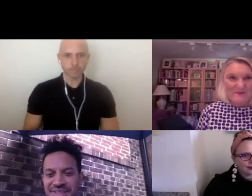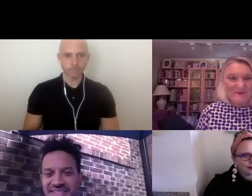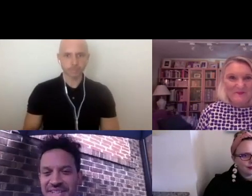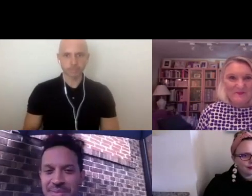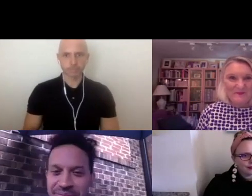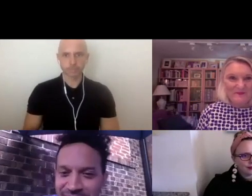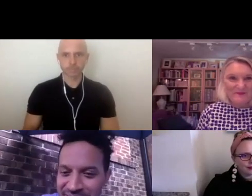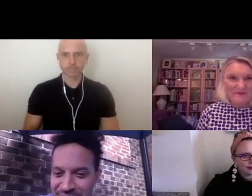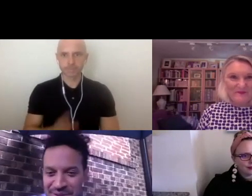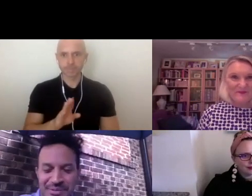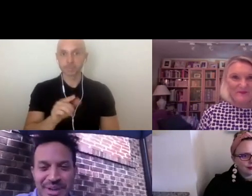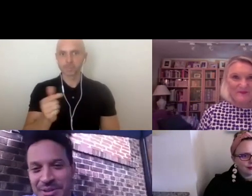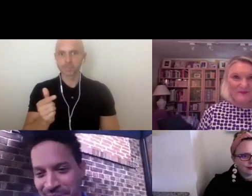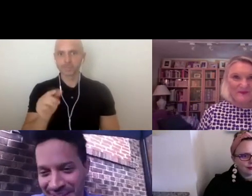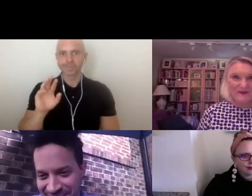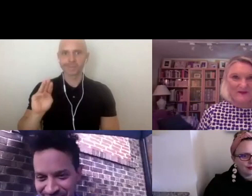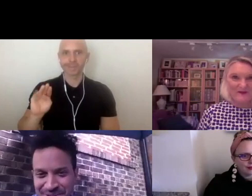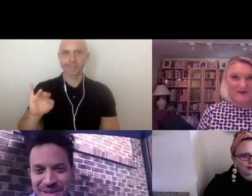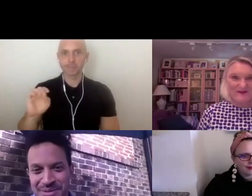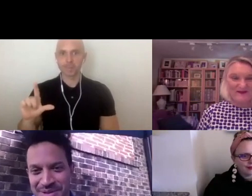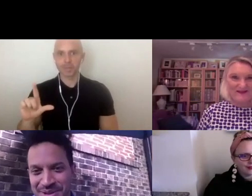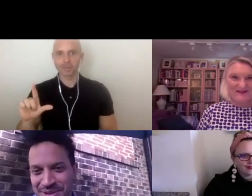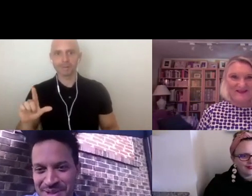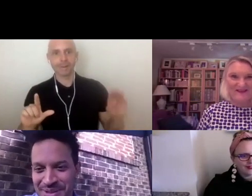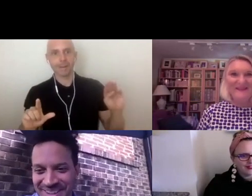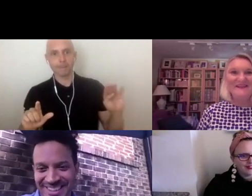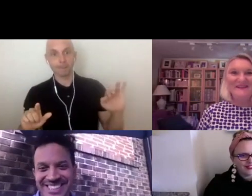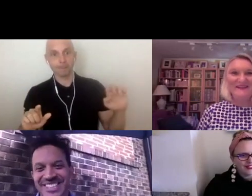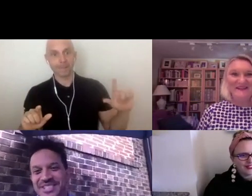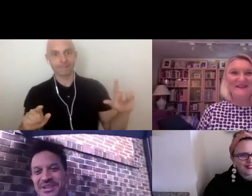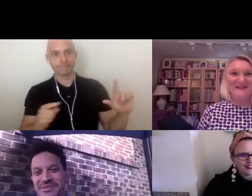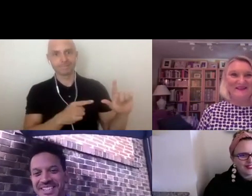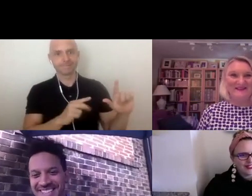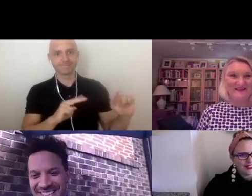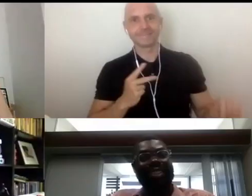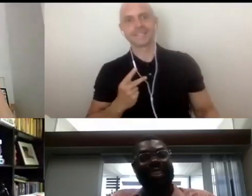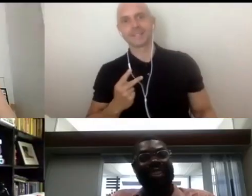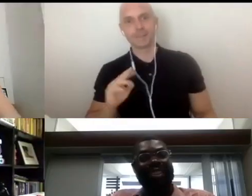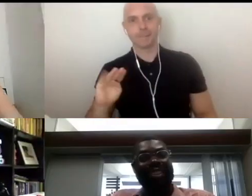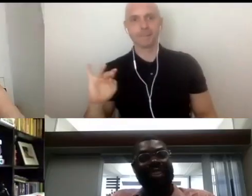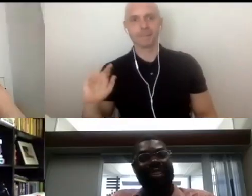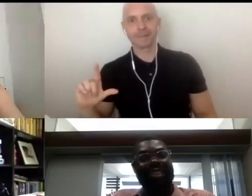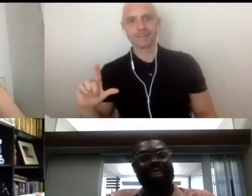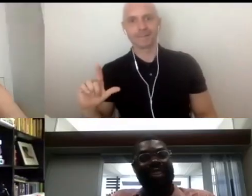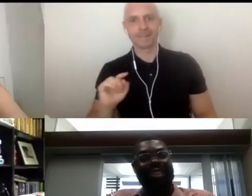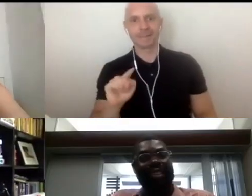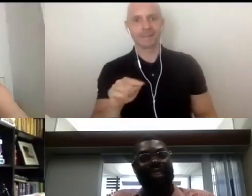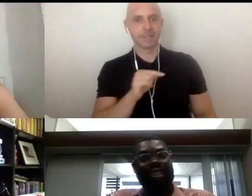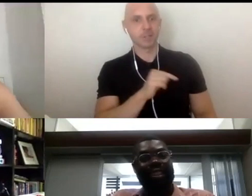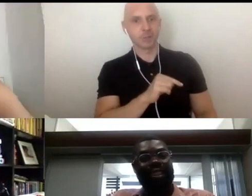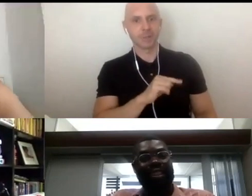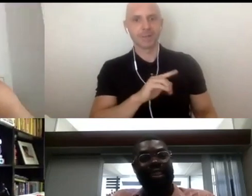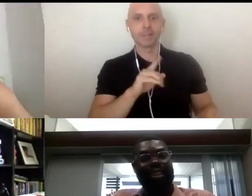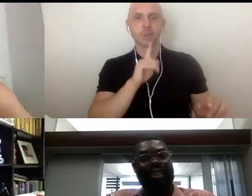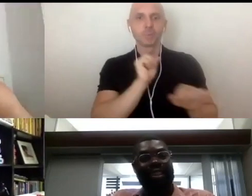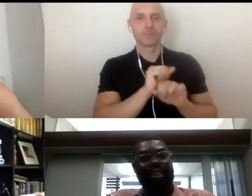Hi, nice to come right after Michael Murray, and our two names are so similar in so many contexts. Michael, we've never actually met in person. Nice to meet